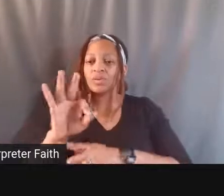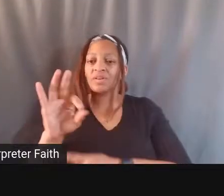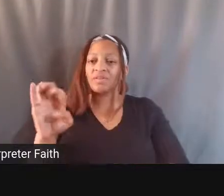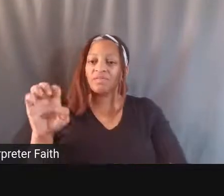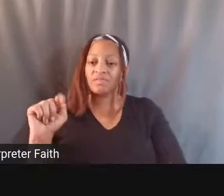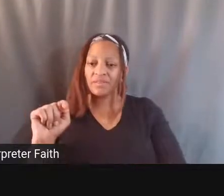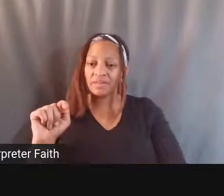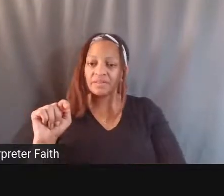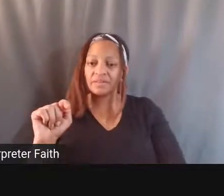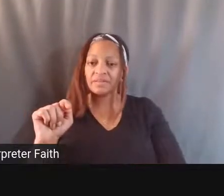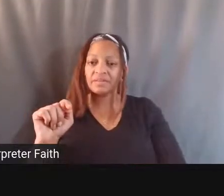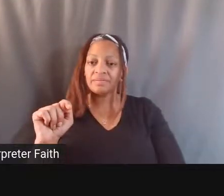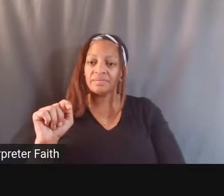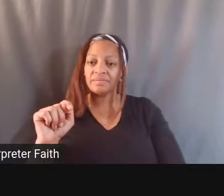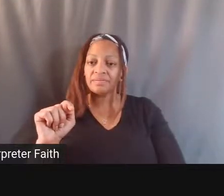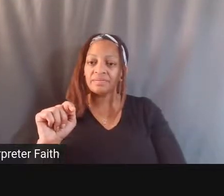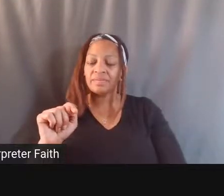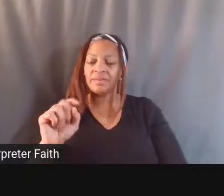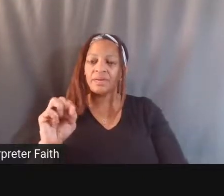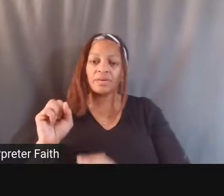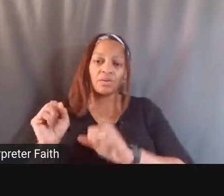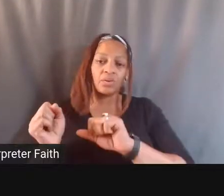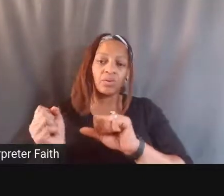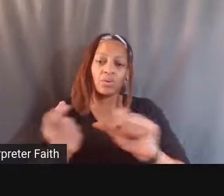and all 10 toes.